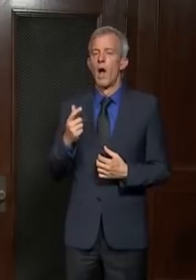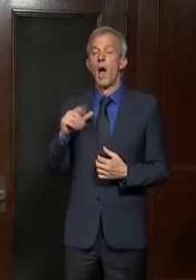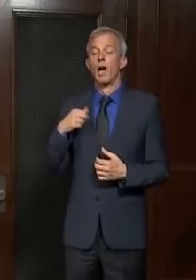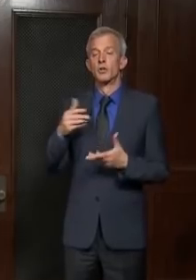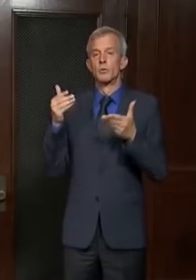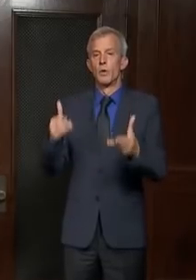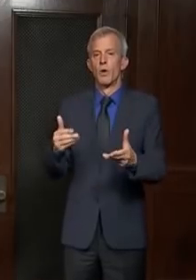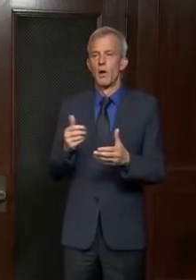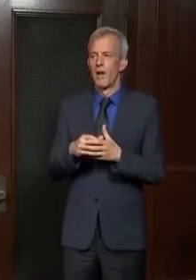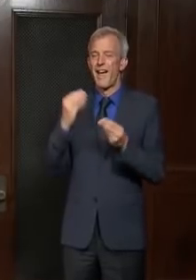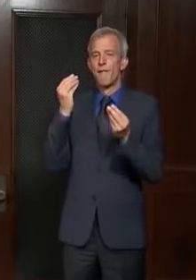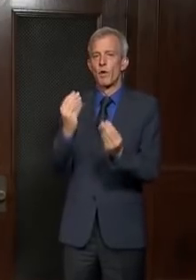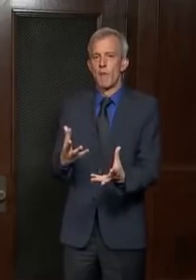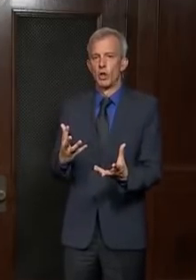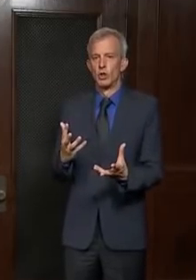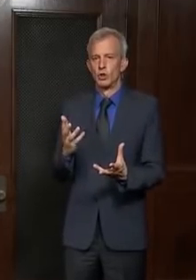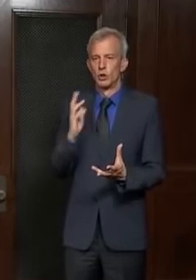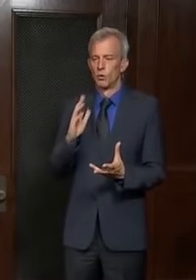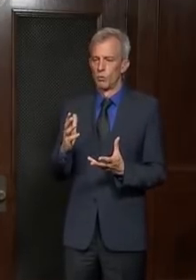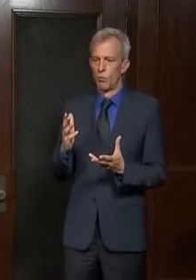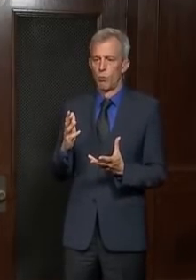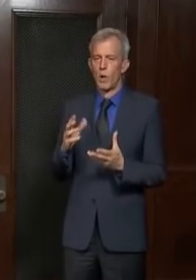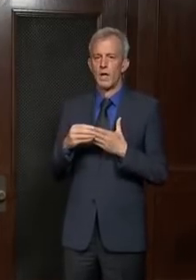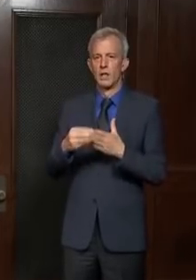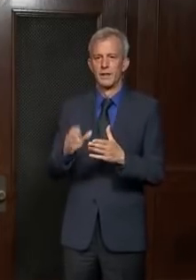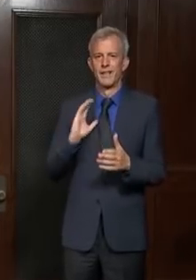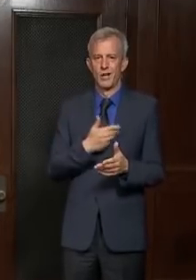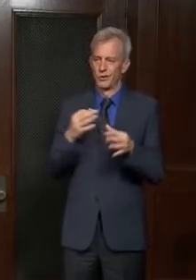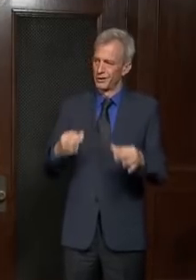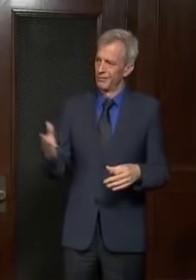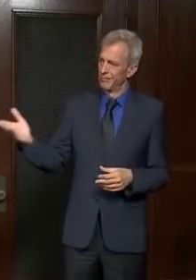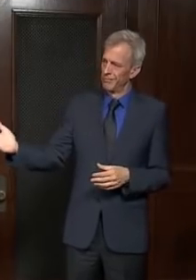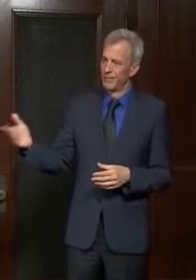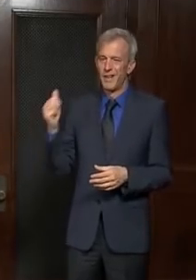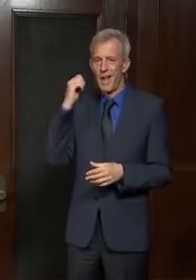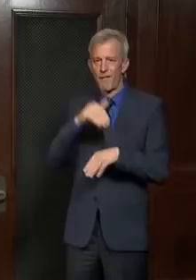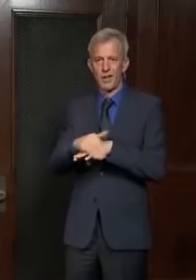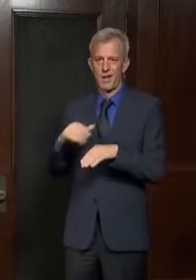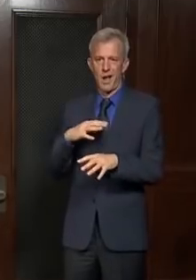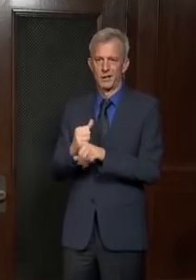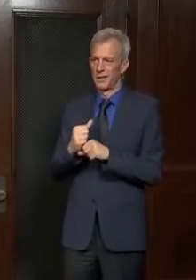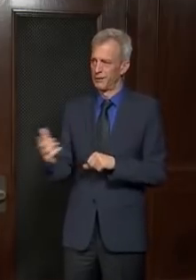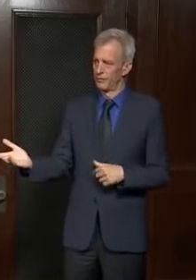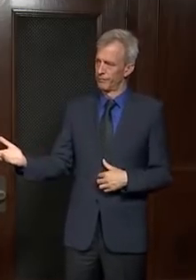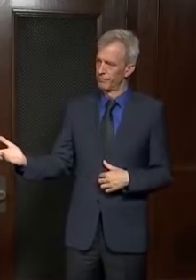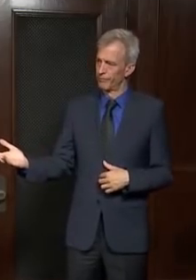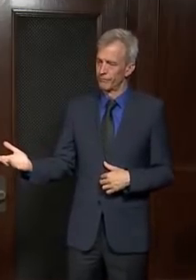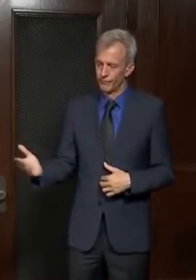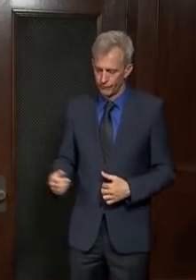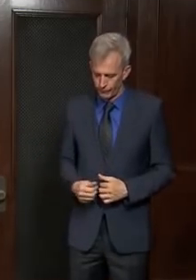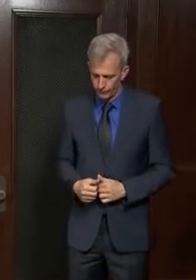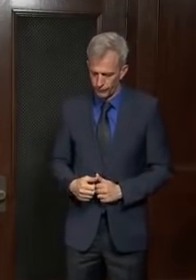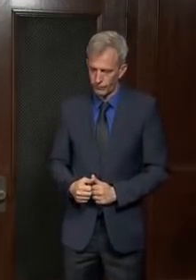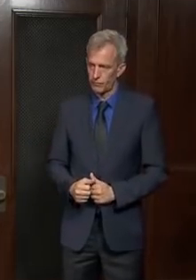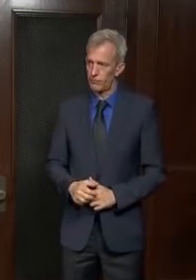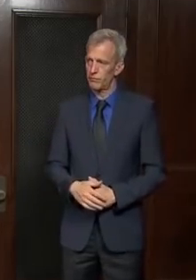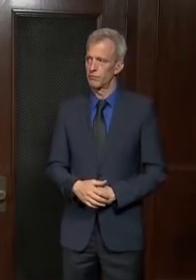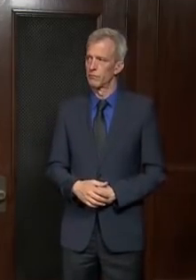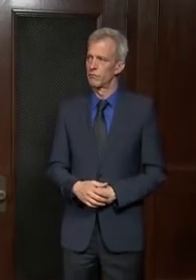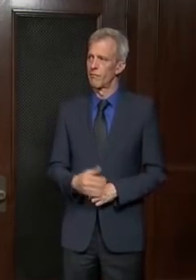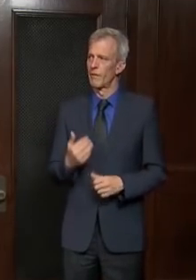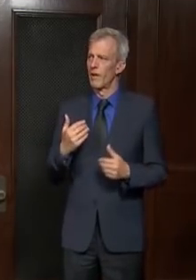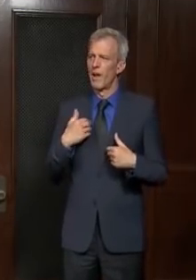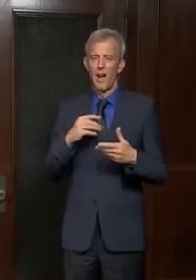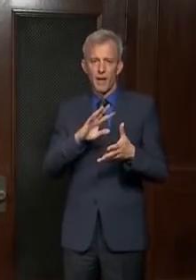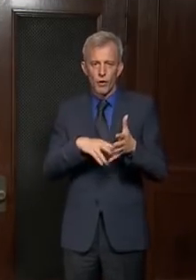want to share with you, this is the deck I get every single night. It has all of the data and the charts that show relative